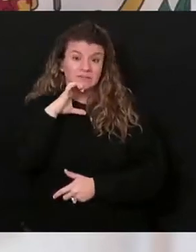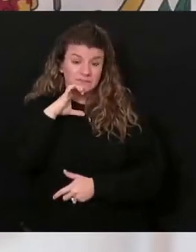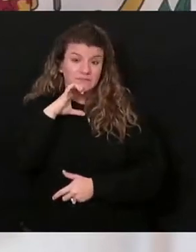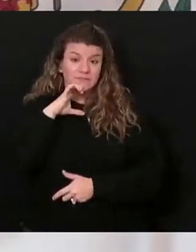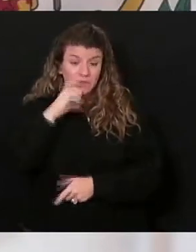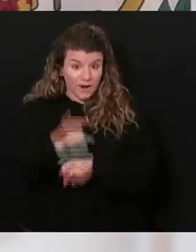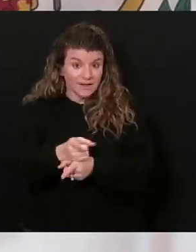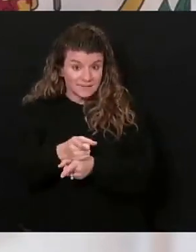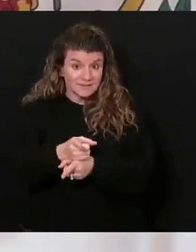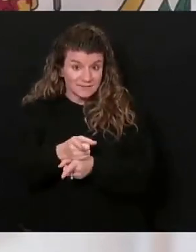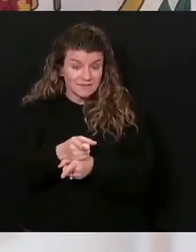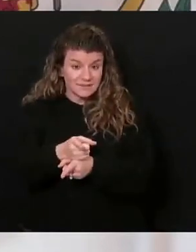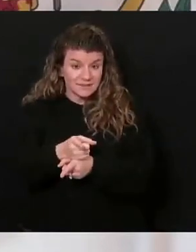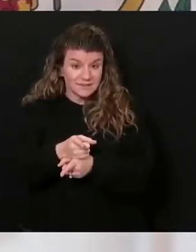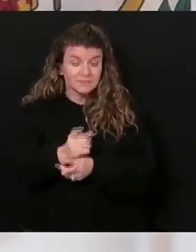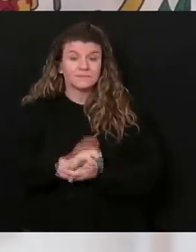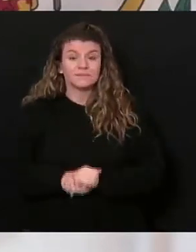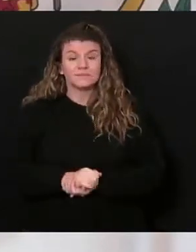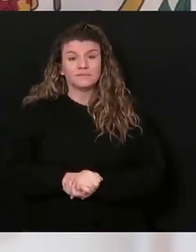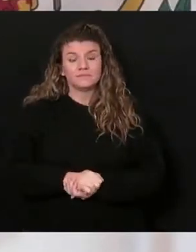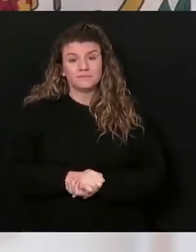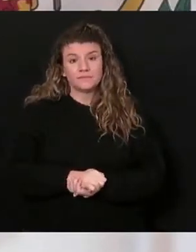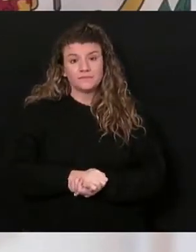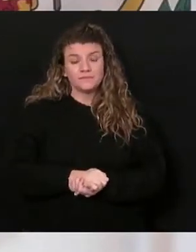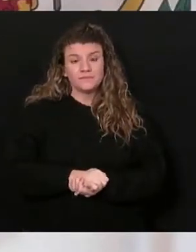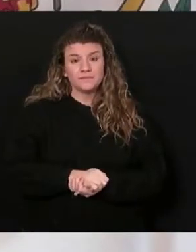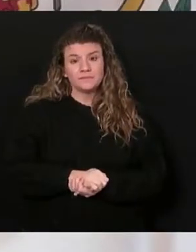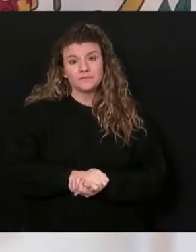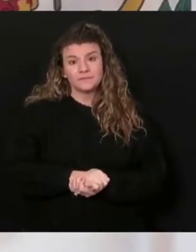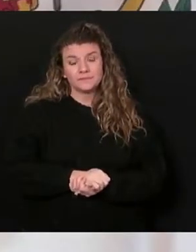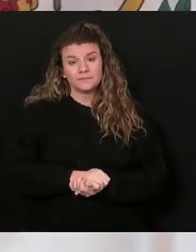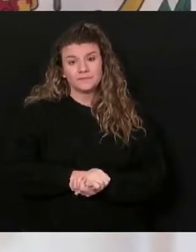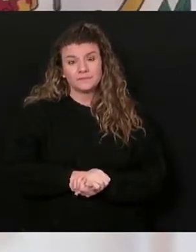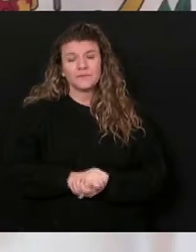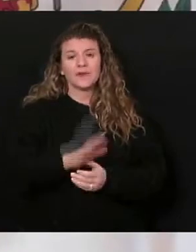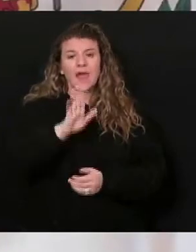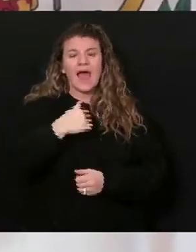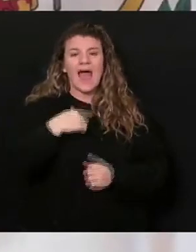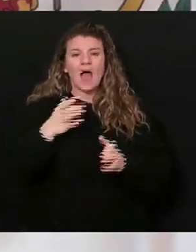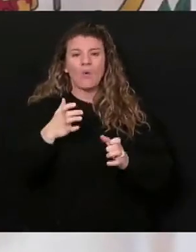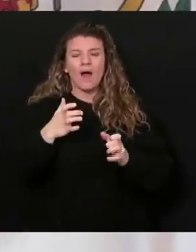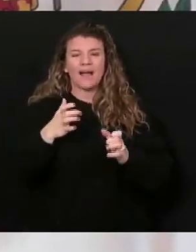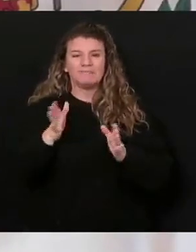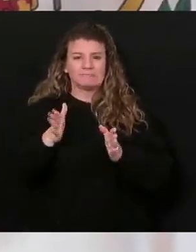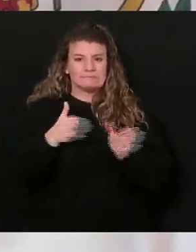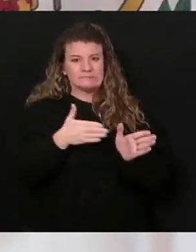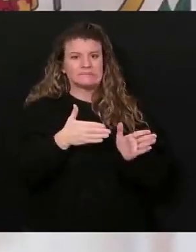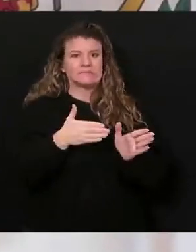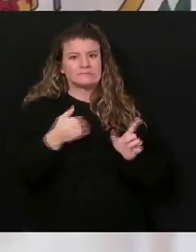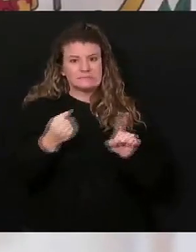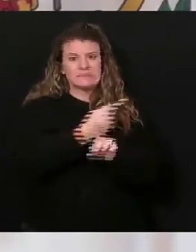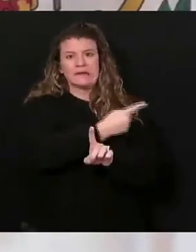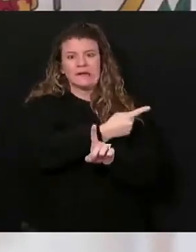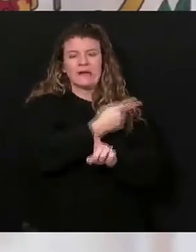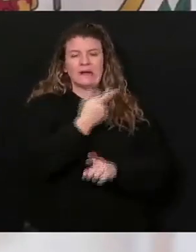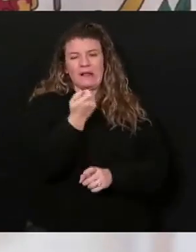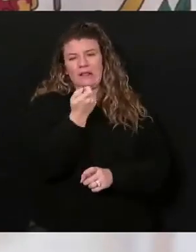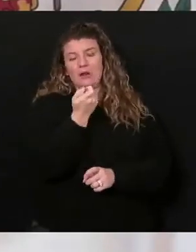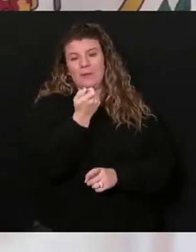You know, now, I want to deviate just a second, and I want to talk to